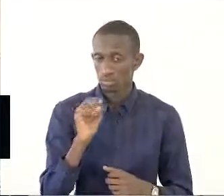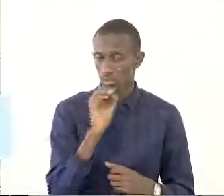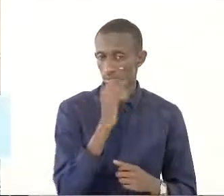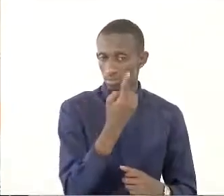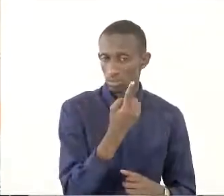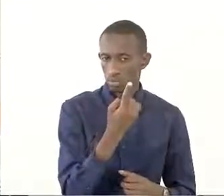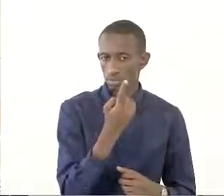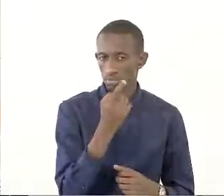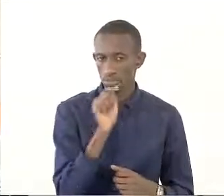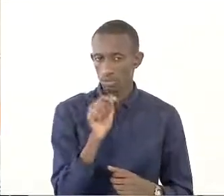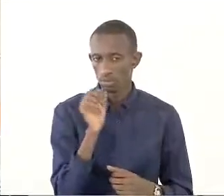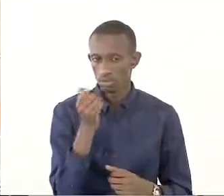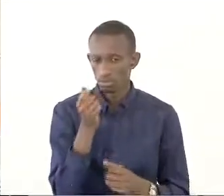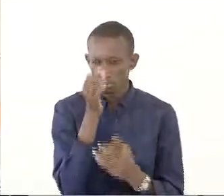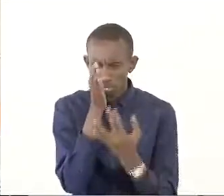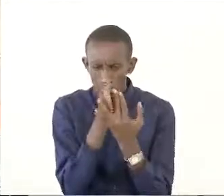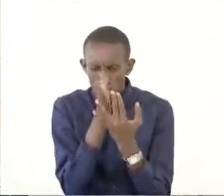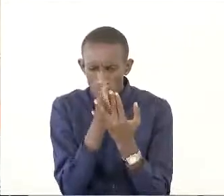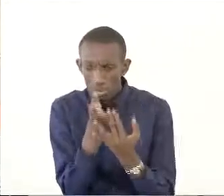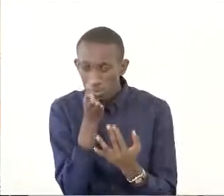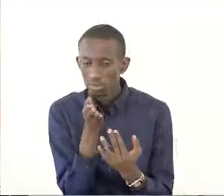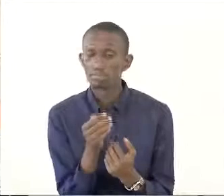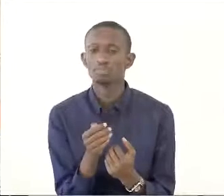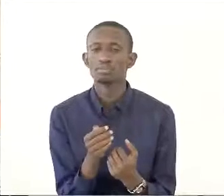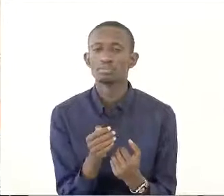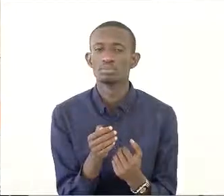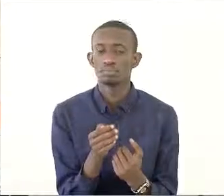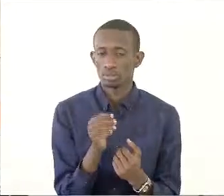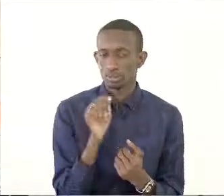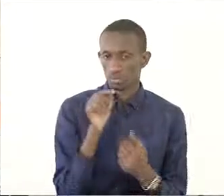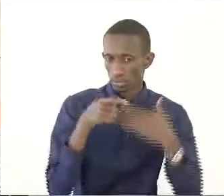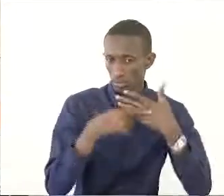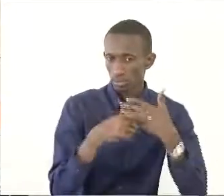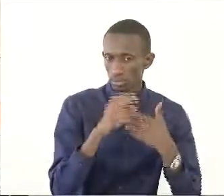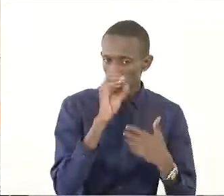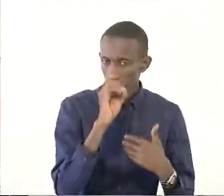in the middle of this, and the negative 0 point, it goes over here down.